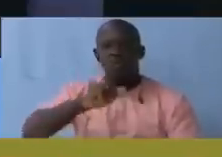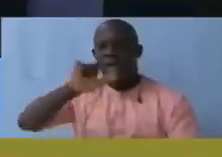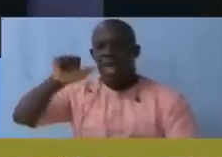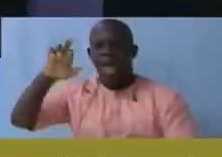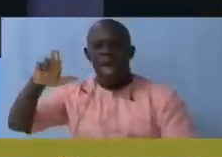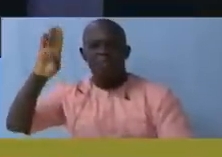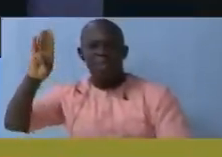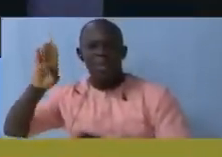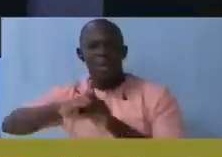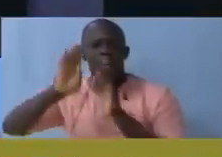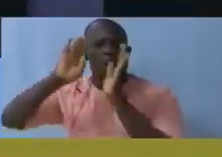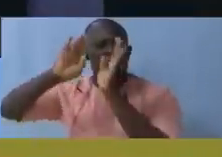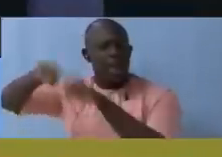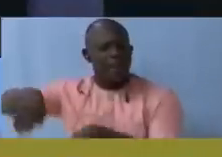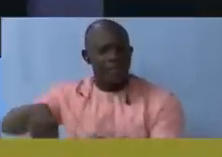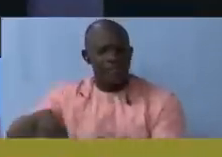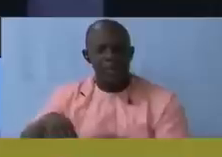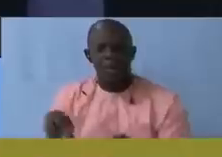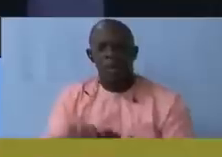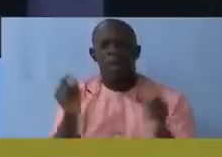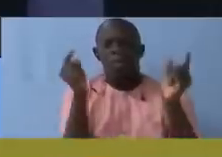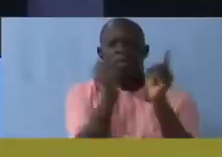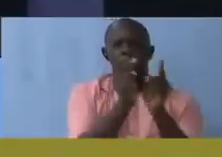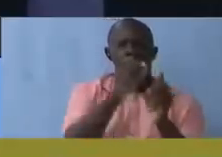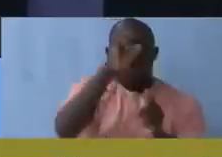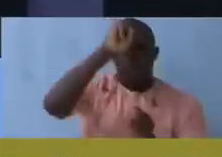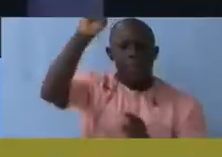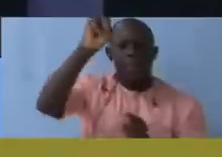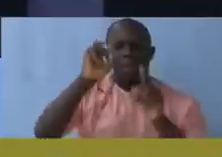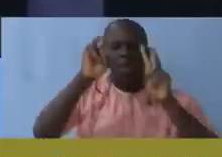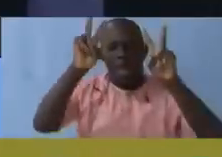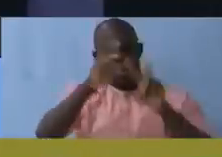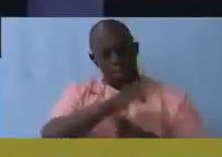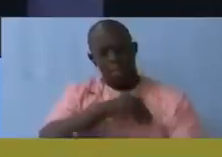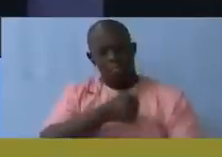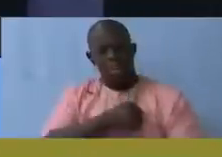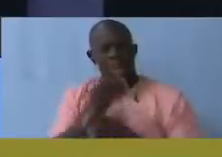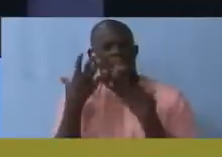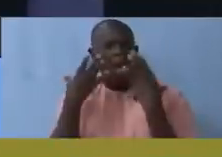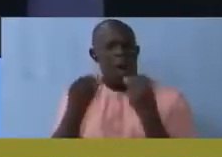Jammeh's treatment. Yeah. Probably within that sort of period,